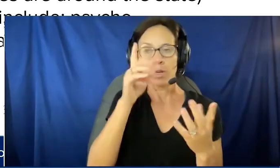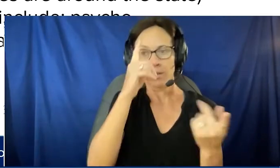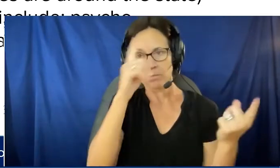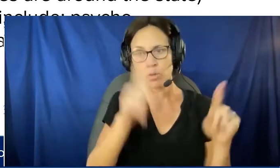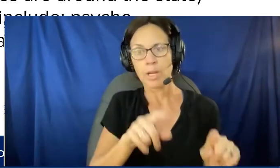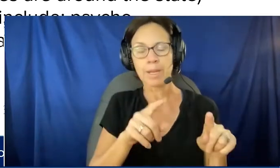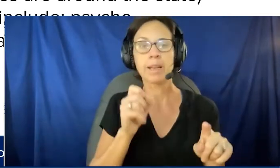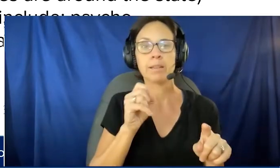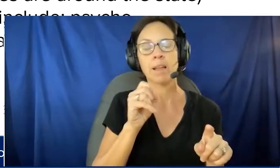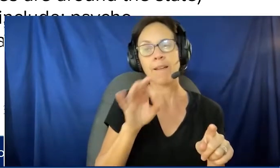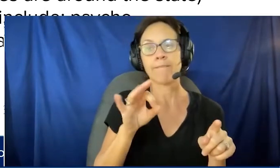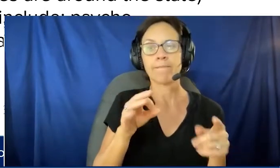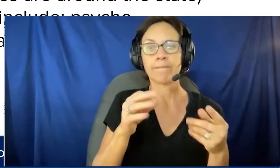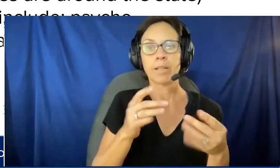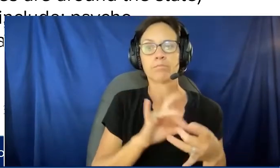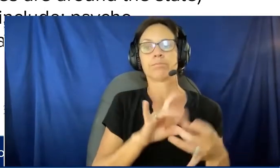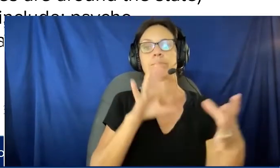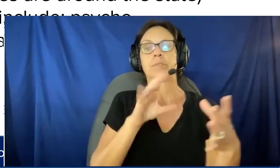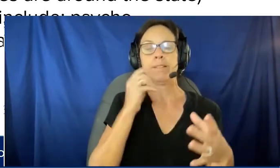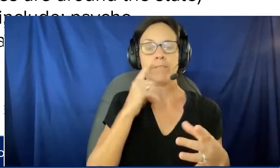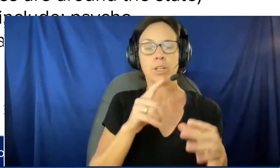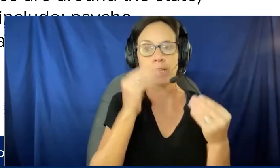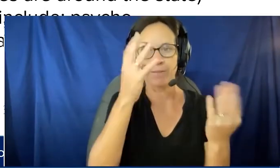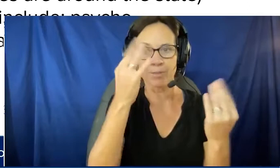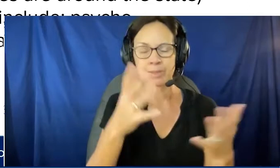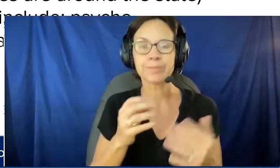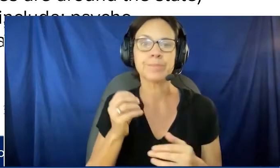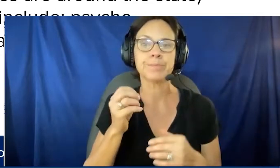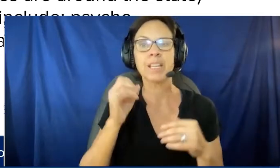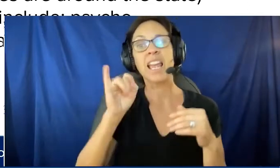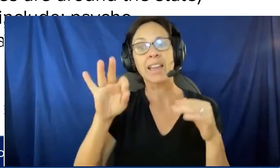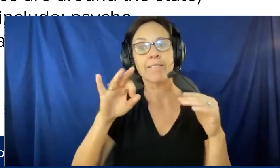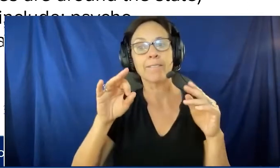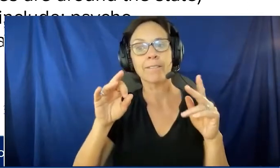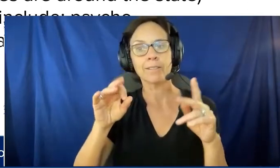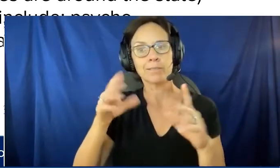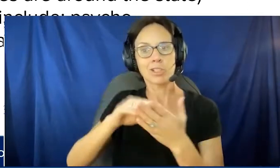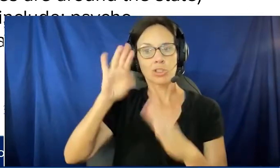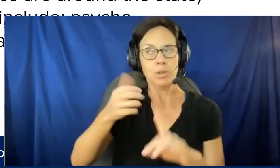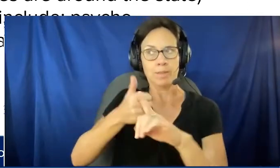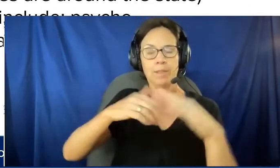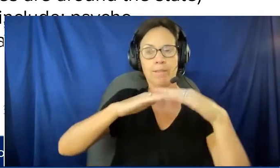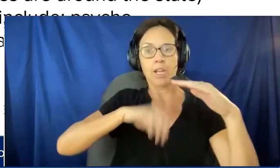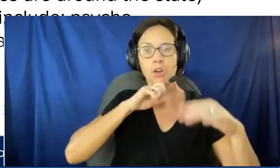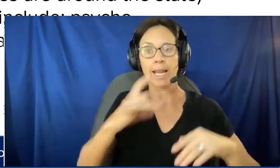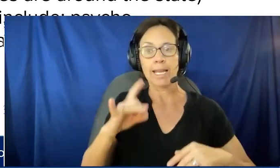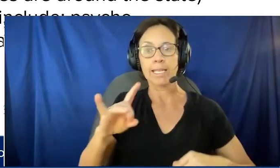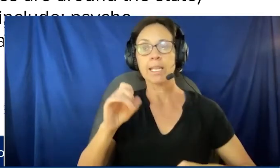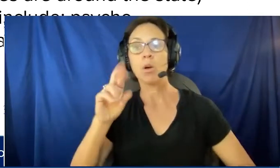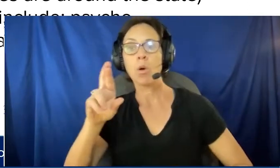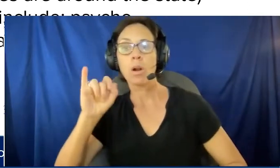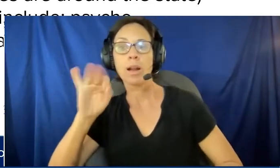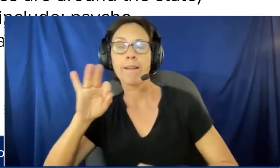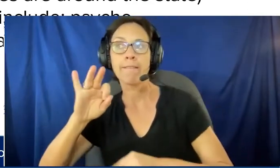under 18, or if that student is under guardianship and is 18